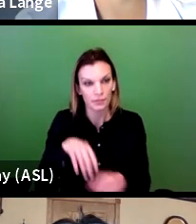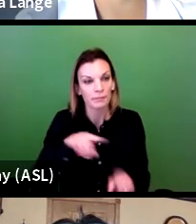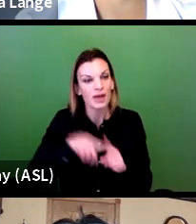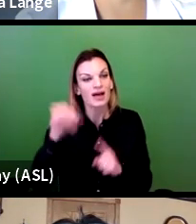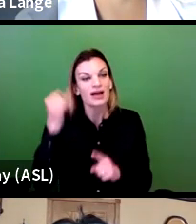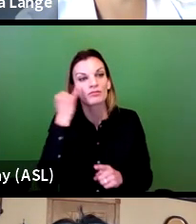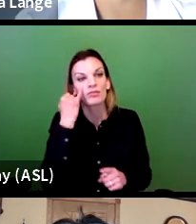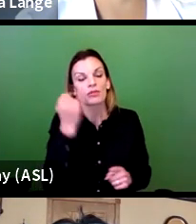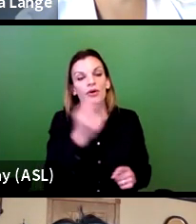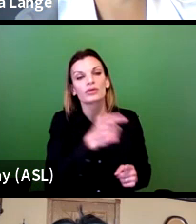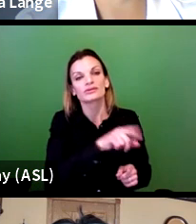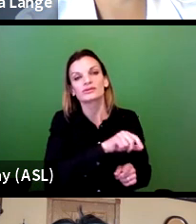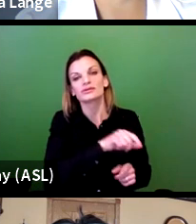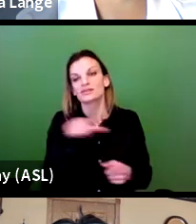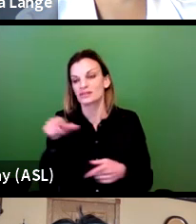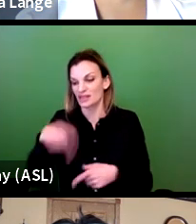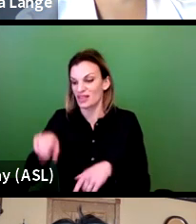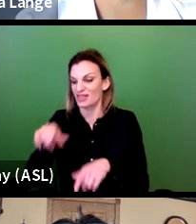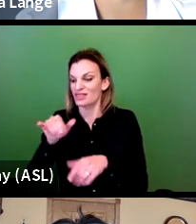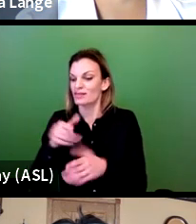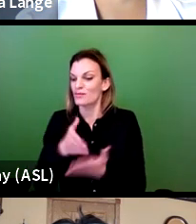recommendation, we can still look at them.